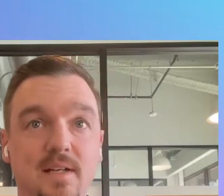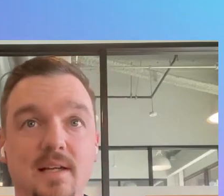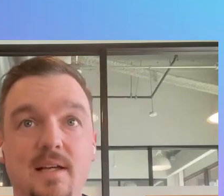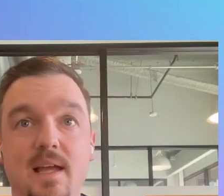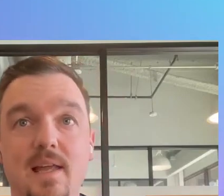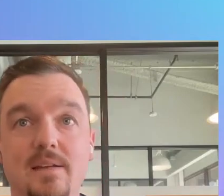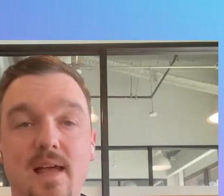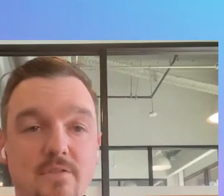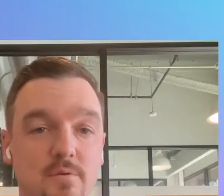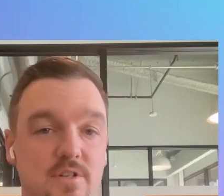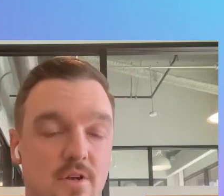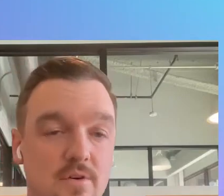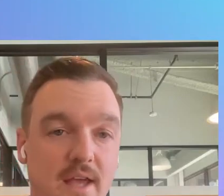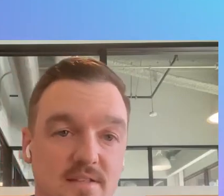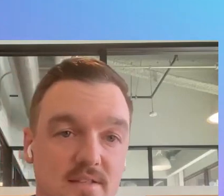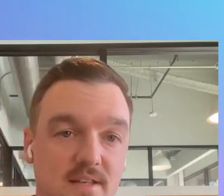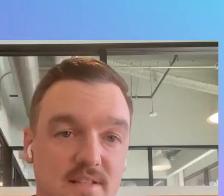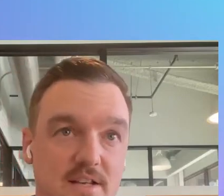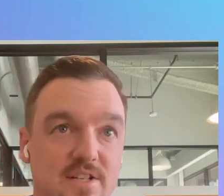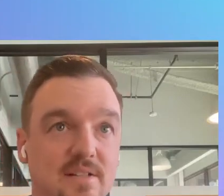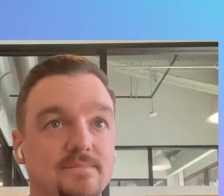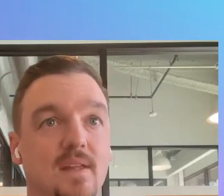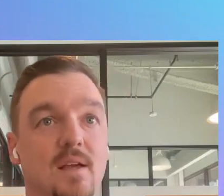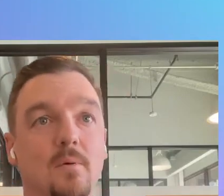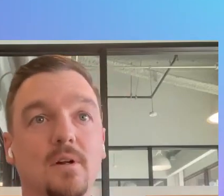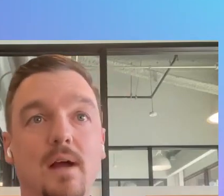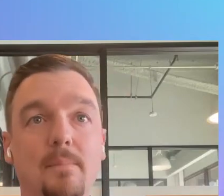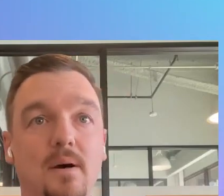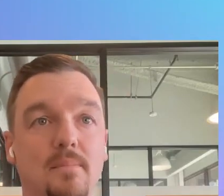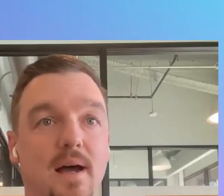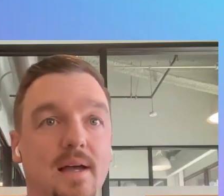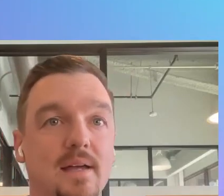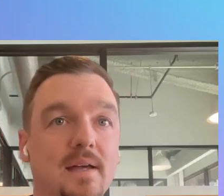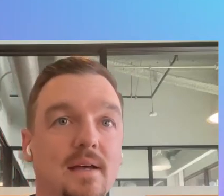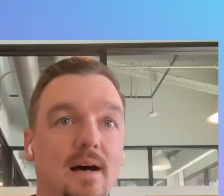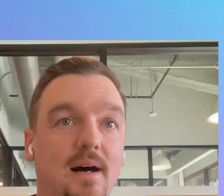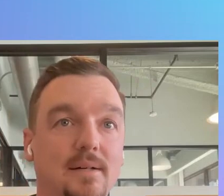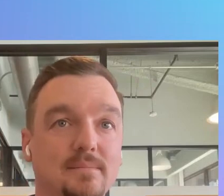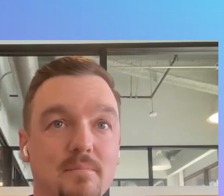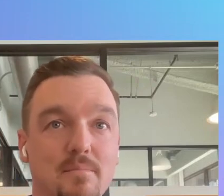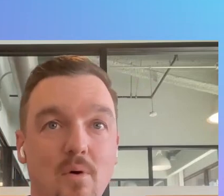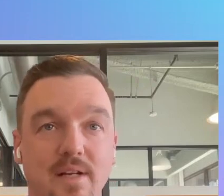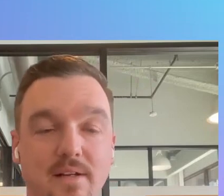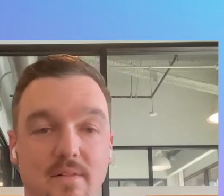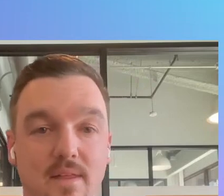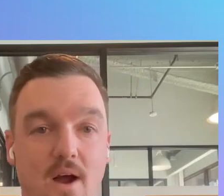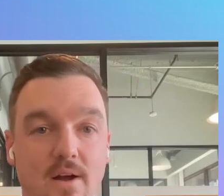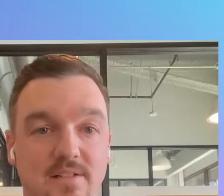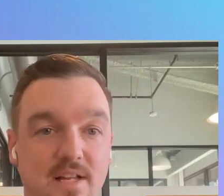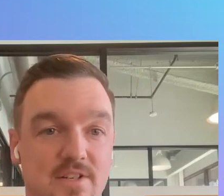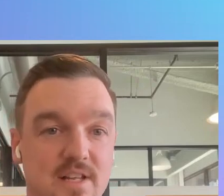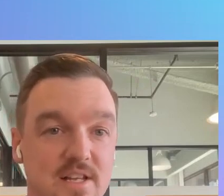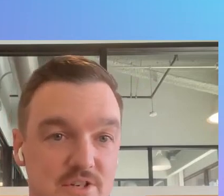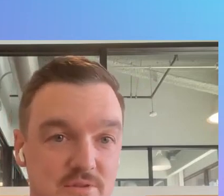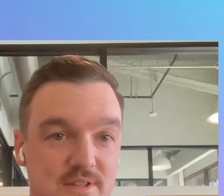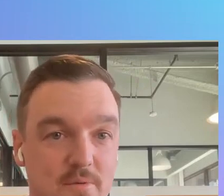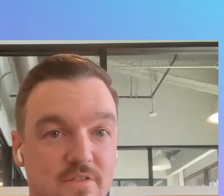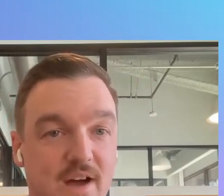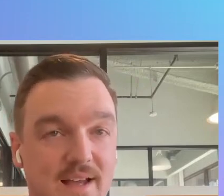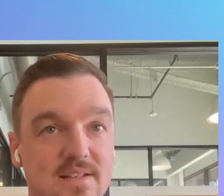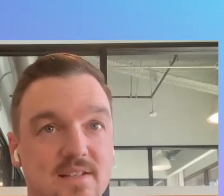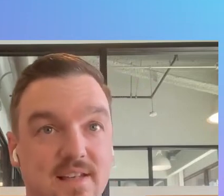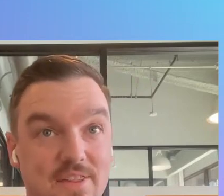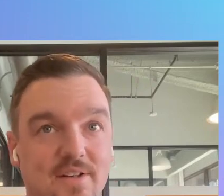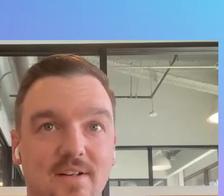ago. And after we showcase the extension, we're going to wrap up by importing our extension issues that